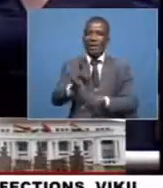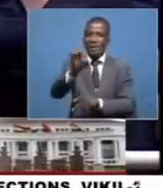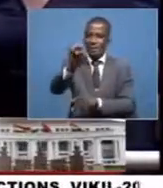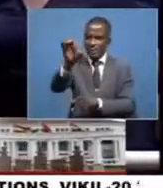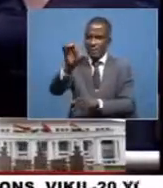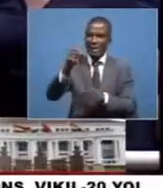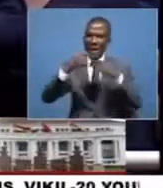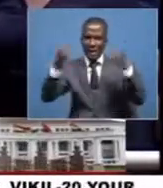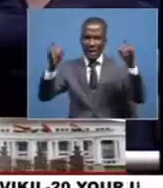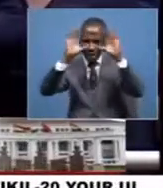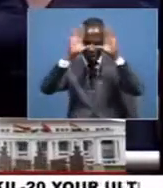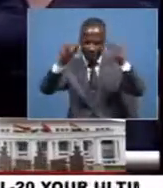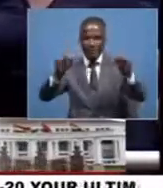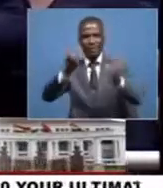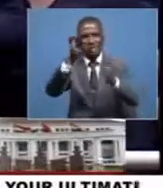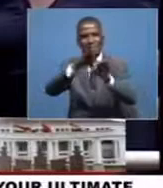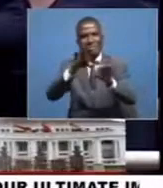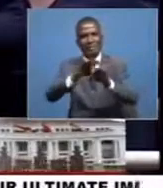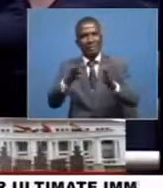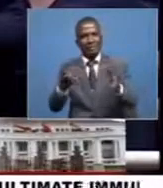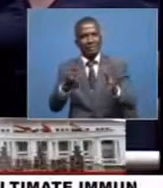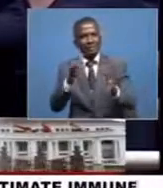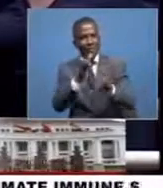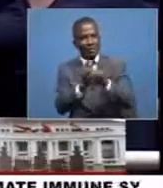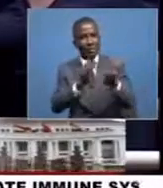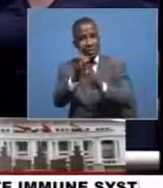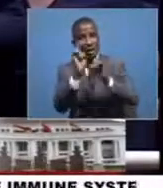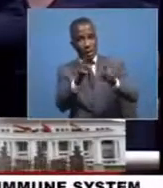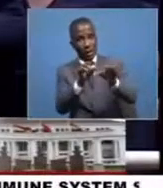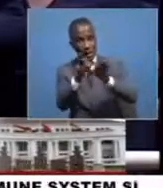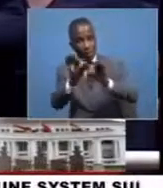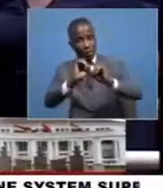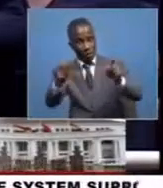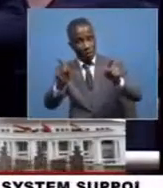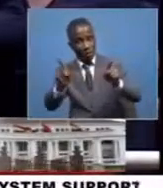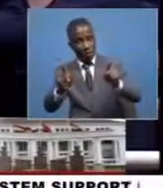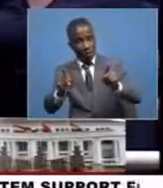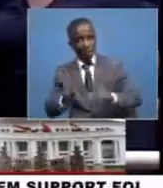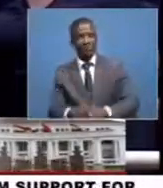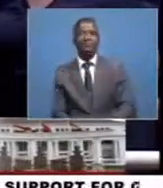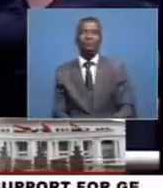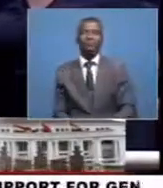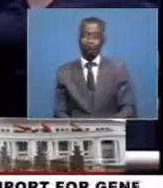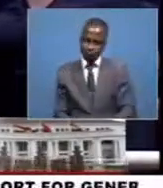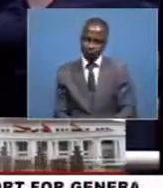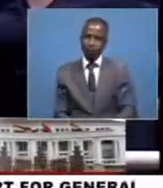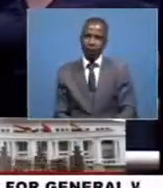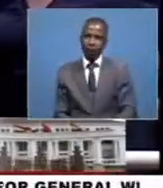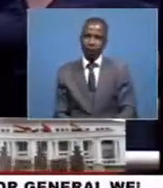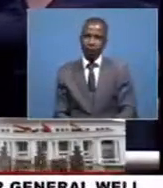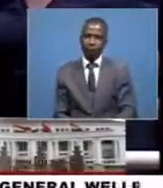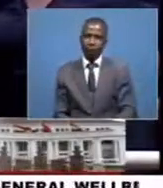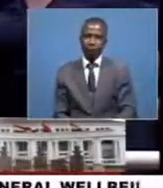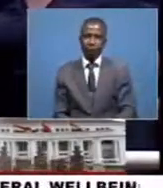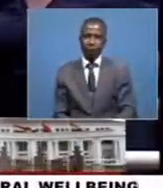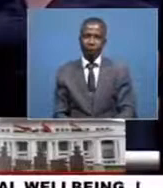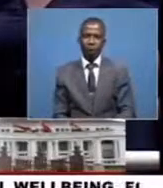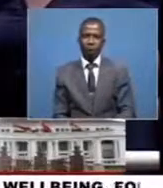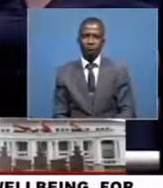elections. Does that answer you? Well, my question is a follow-up to my brother's question.